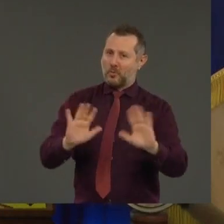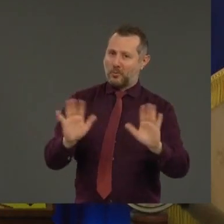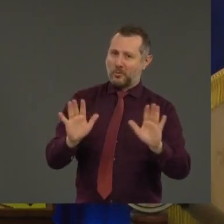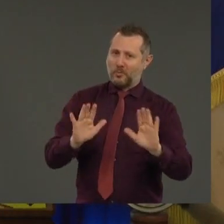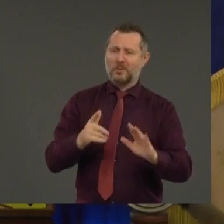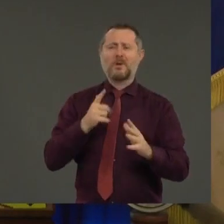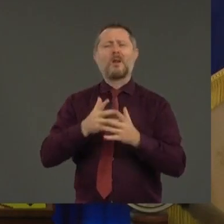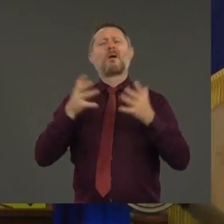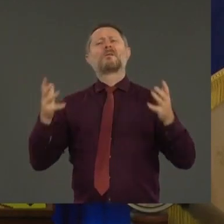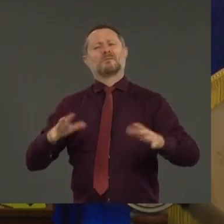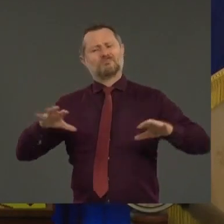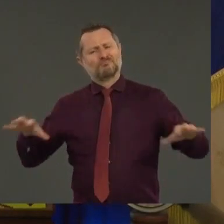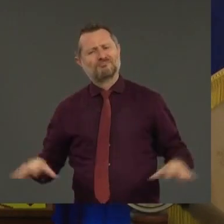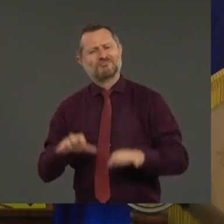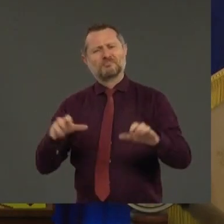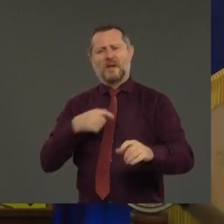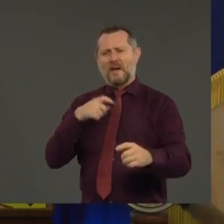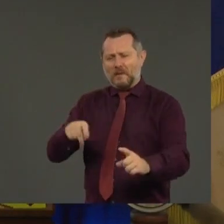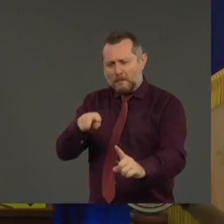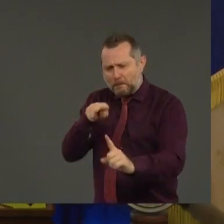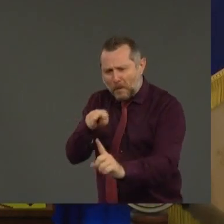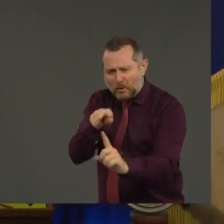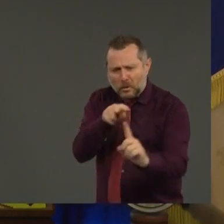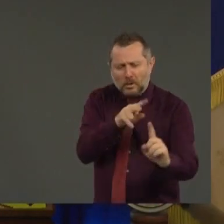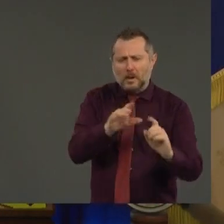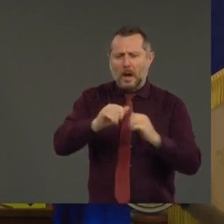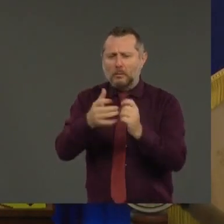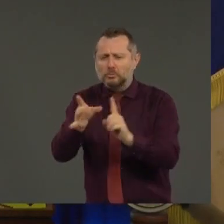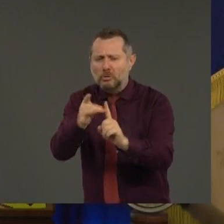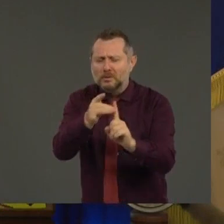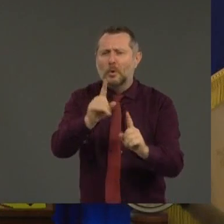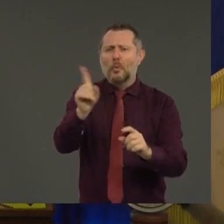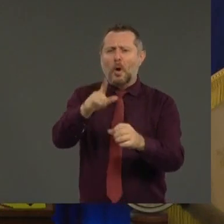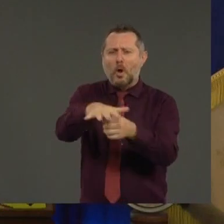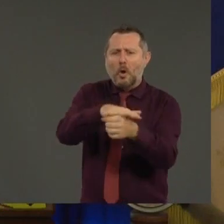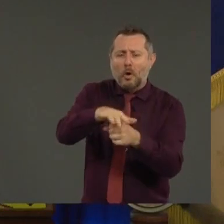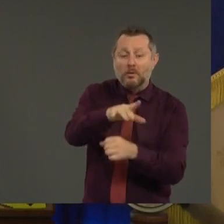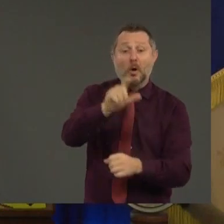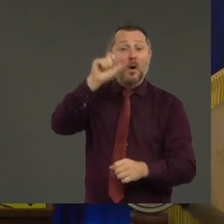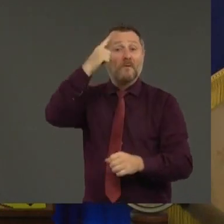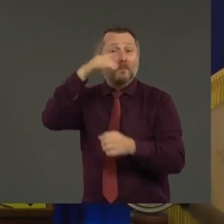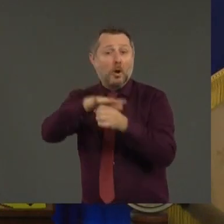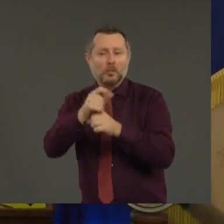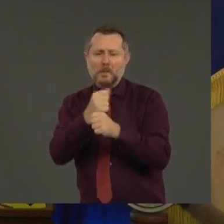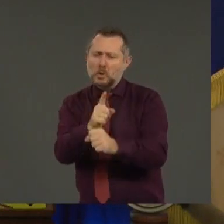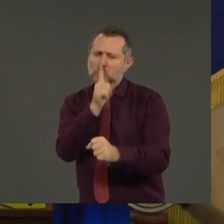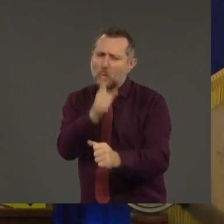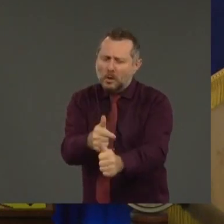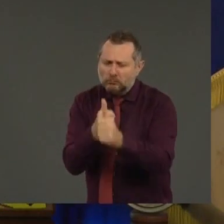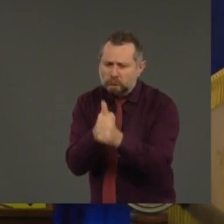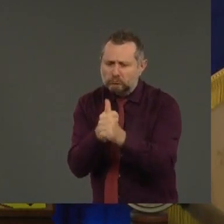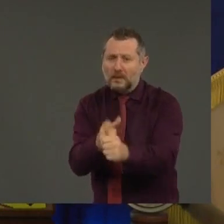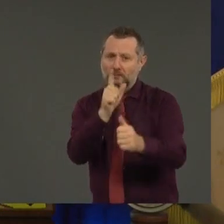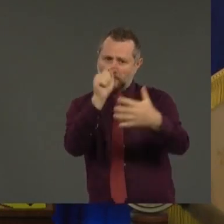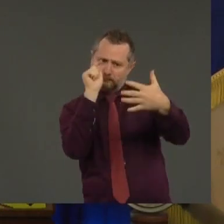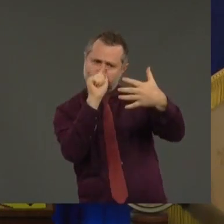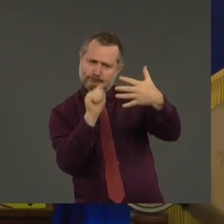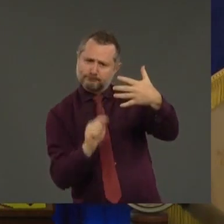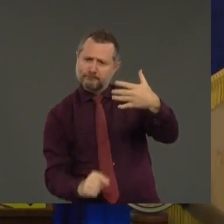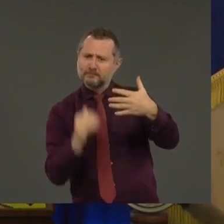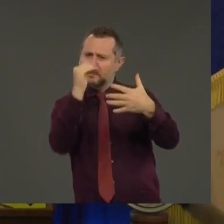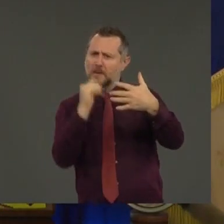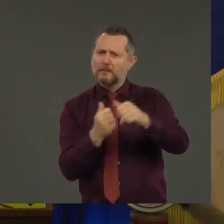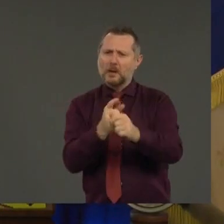to monitor the local infection rate. Local governments must ensure compliance and do tracing. We have to watch out for a second